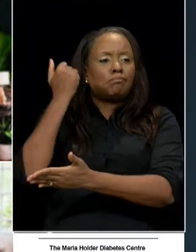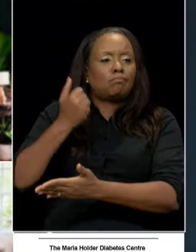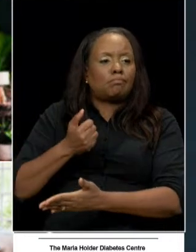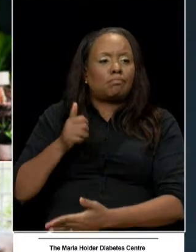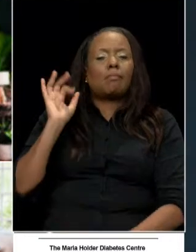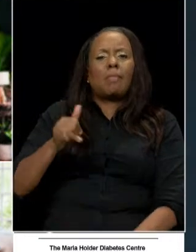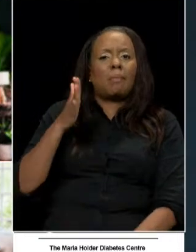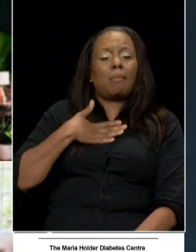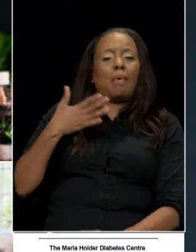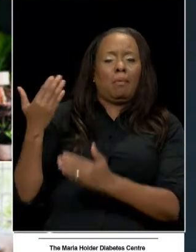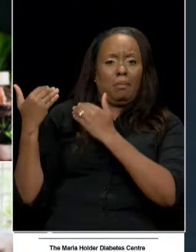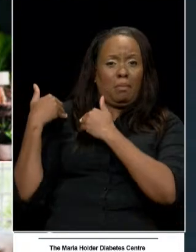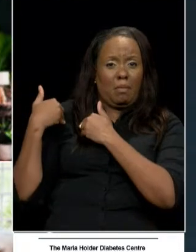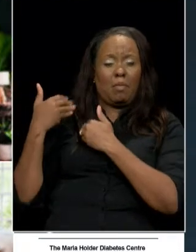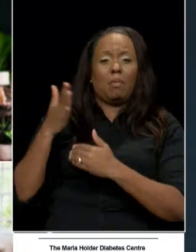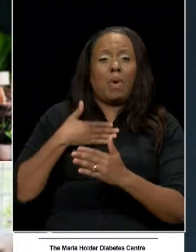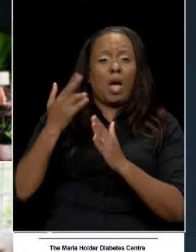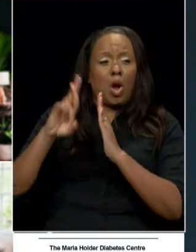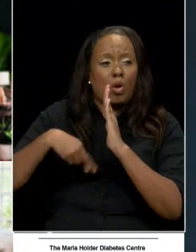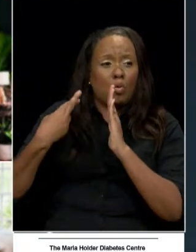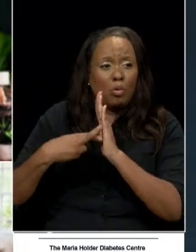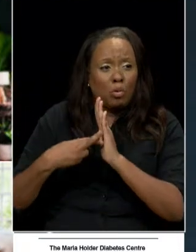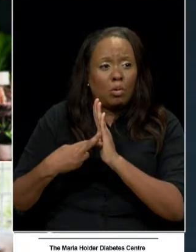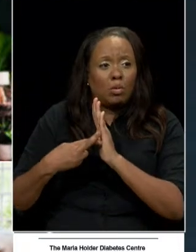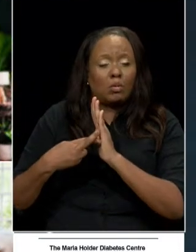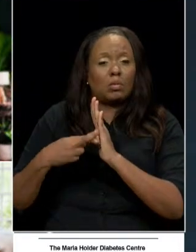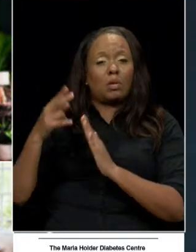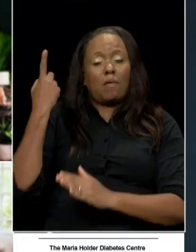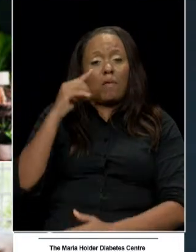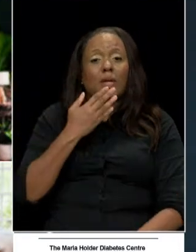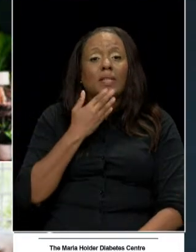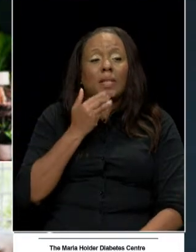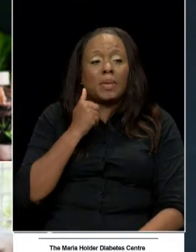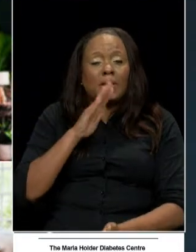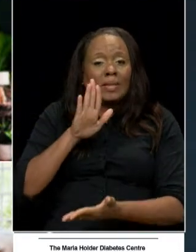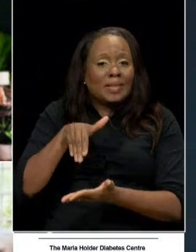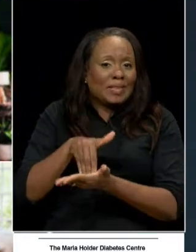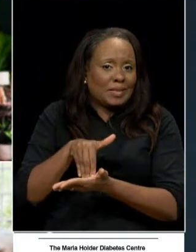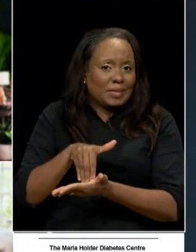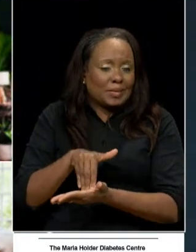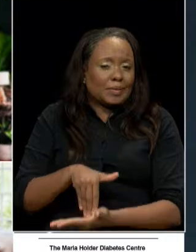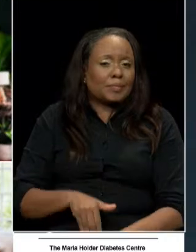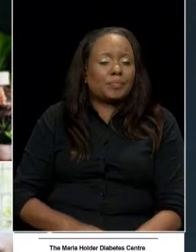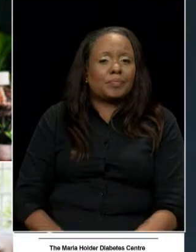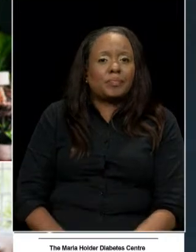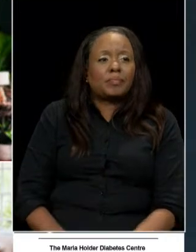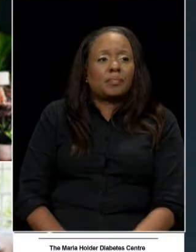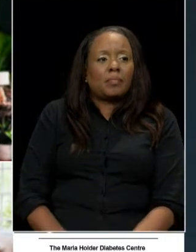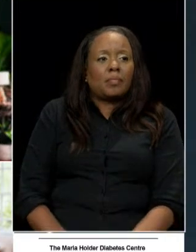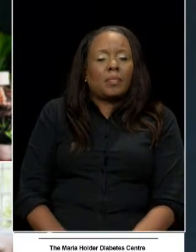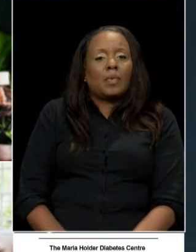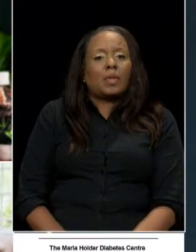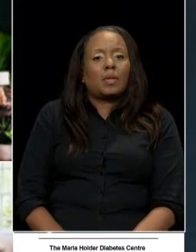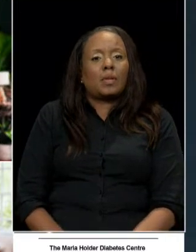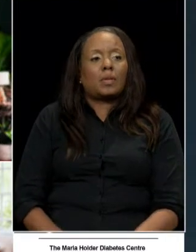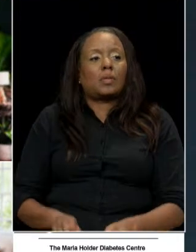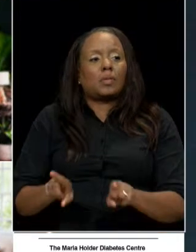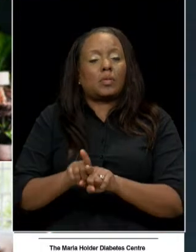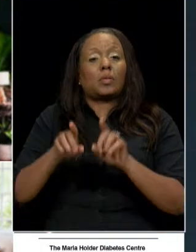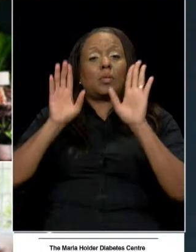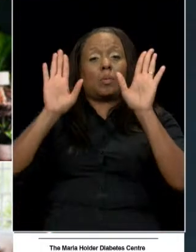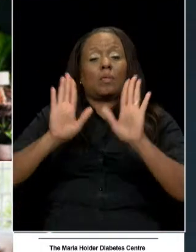role comes in, and our remit at the Diabetes Center. And of course, we have the wonderful Diabetes Association